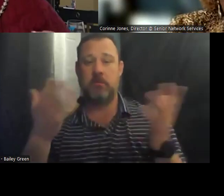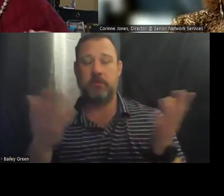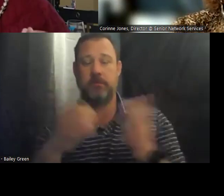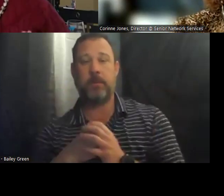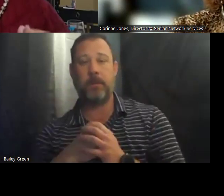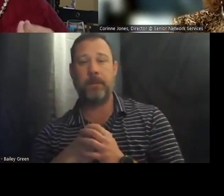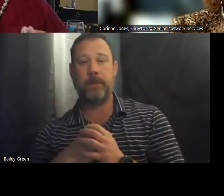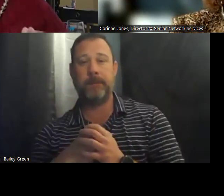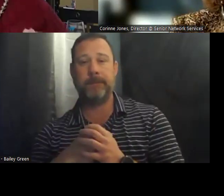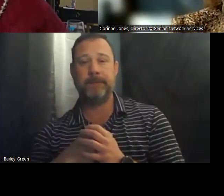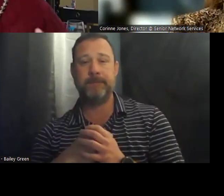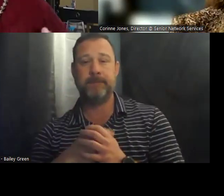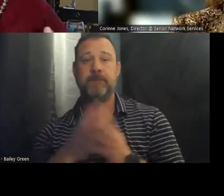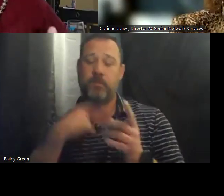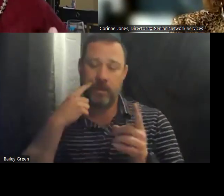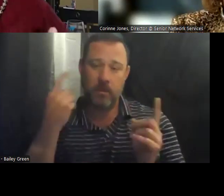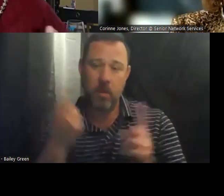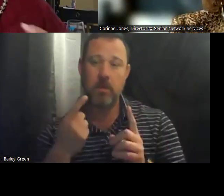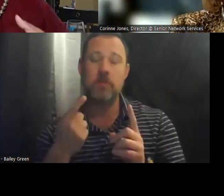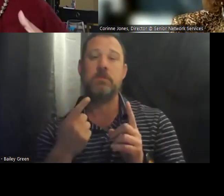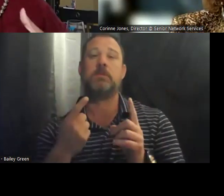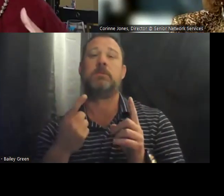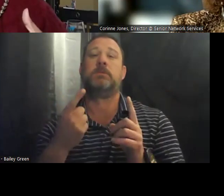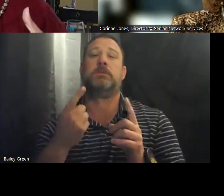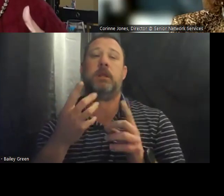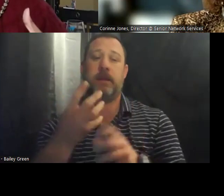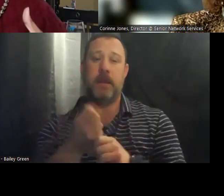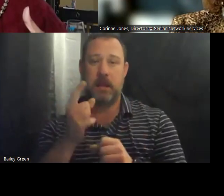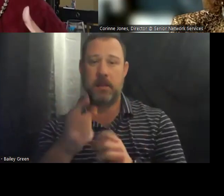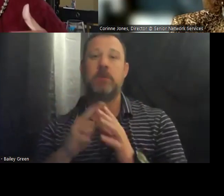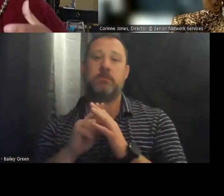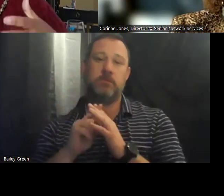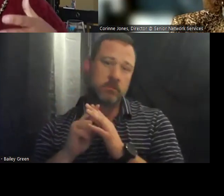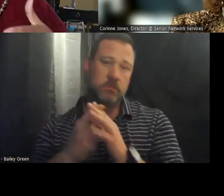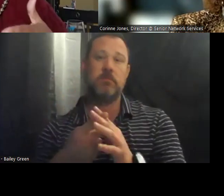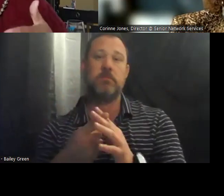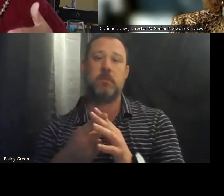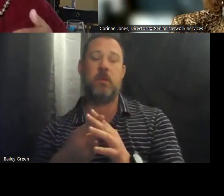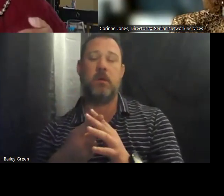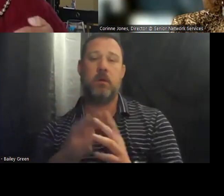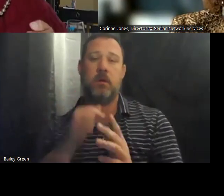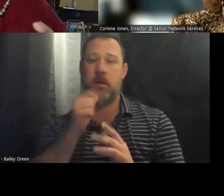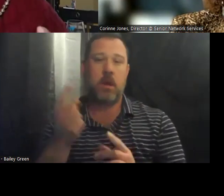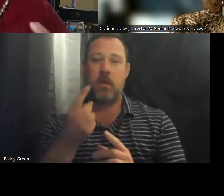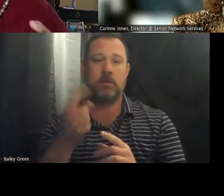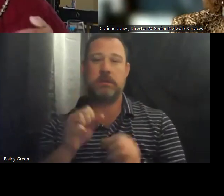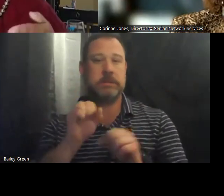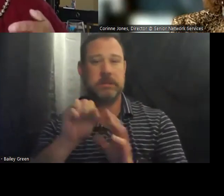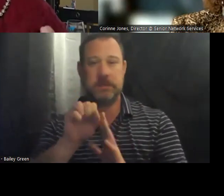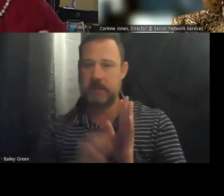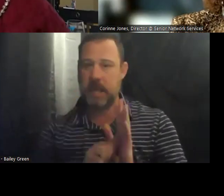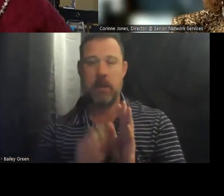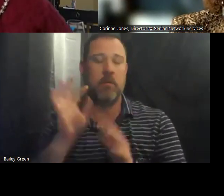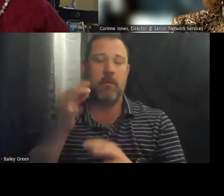So I think the point here is in getting these initiatives launched, it's not just on the state, it's not just on